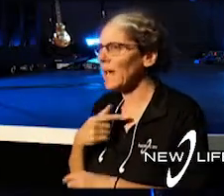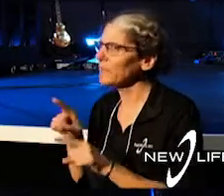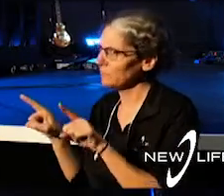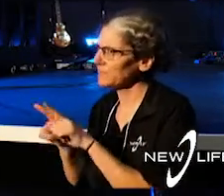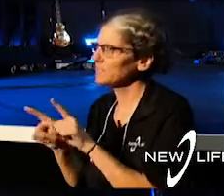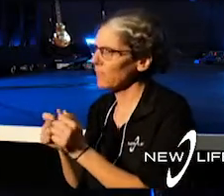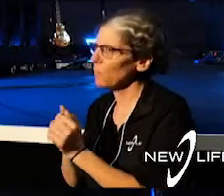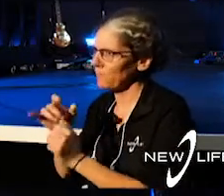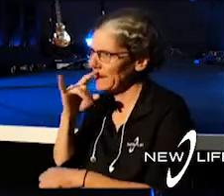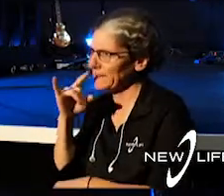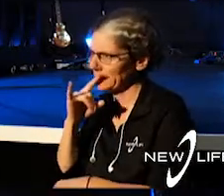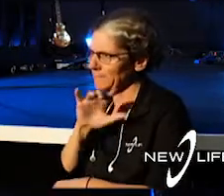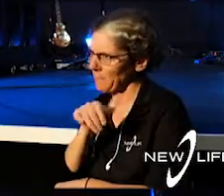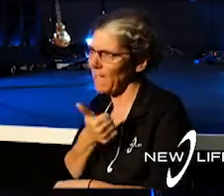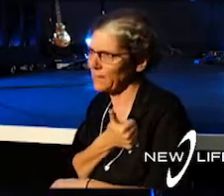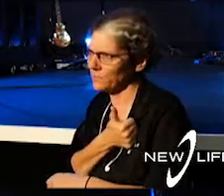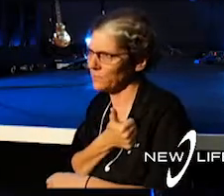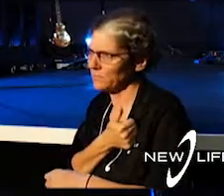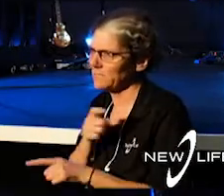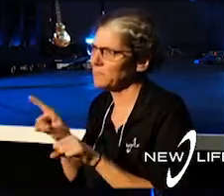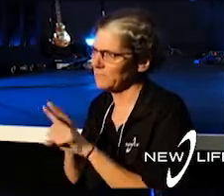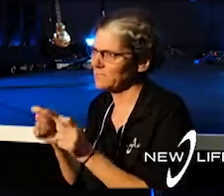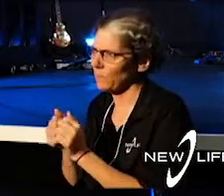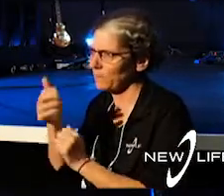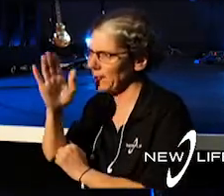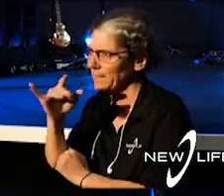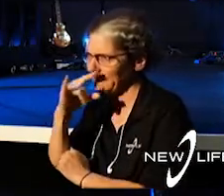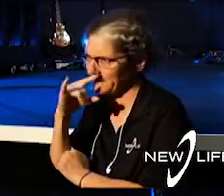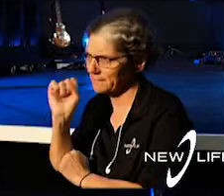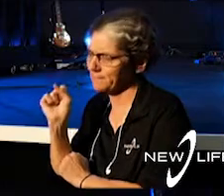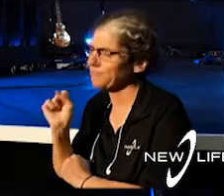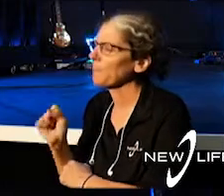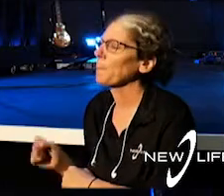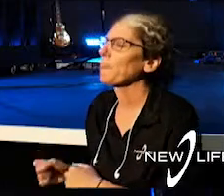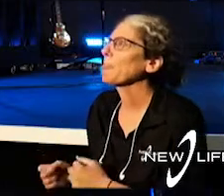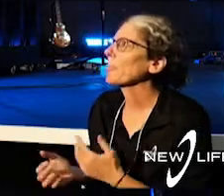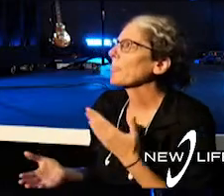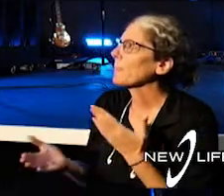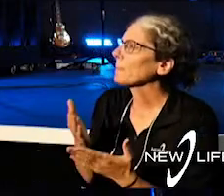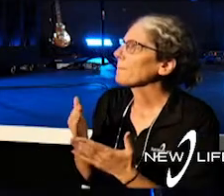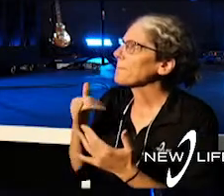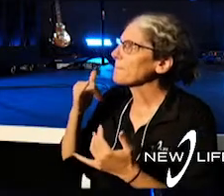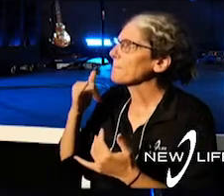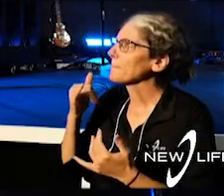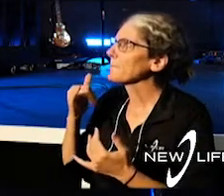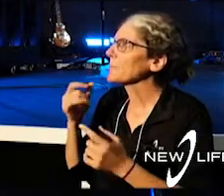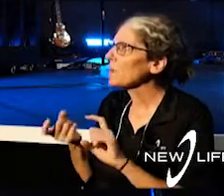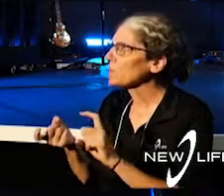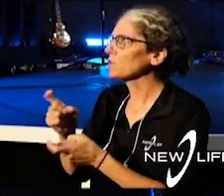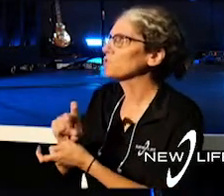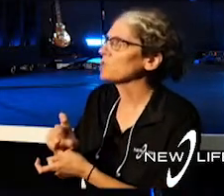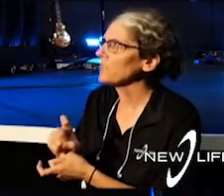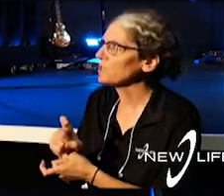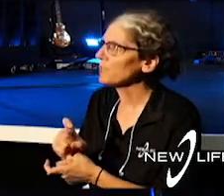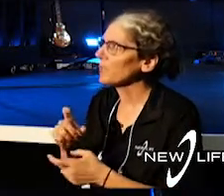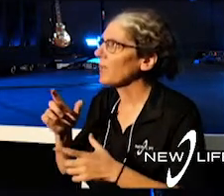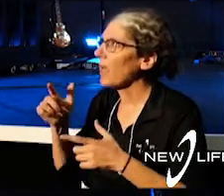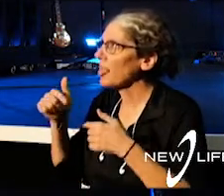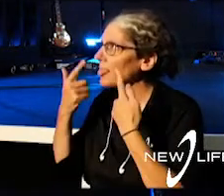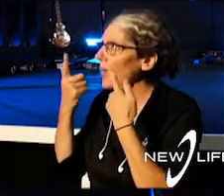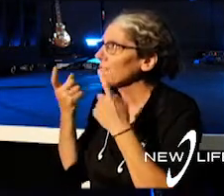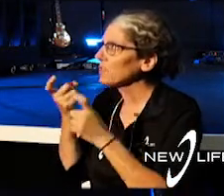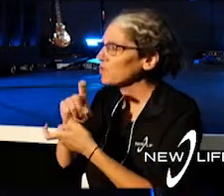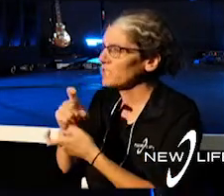The last sentence might confuse us, so let's talk about it. Be wretched and mourn and weep. Let your laughter be turned to mourning and your joy to gloom. That sounds